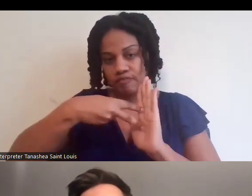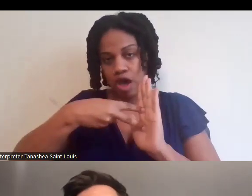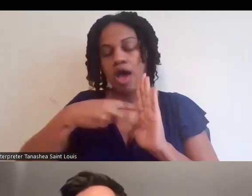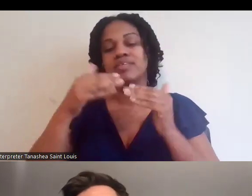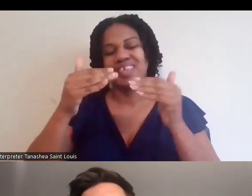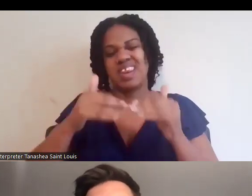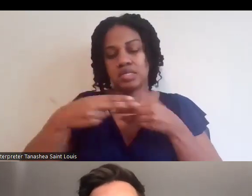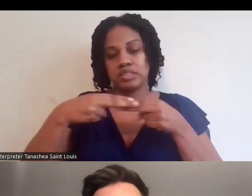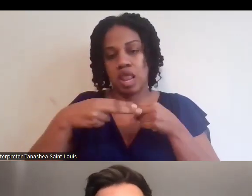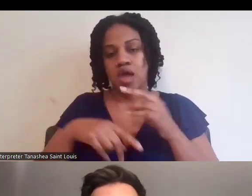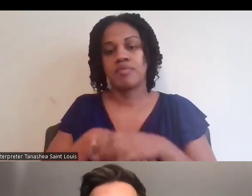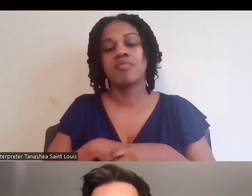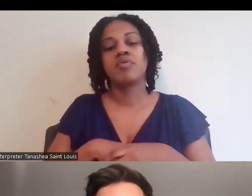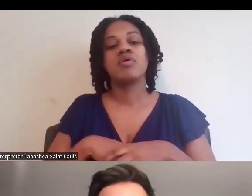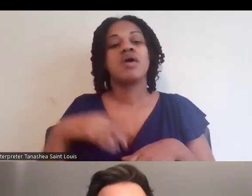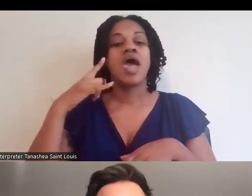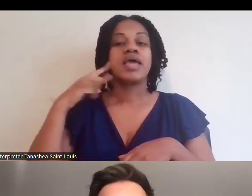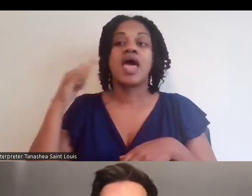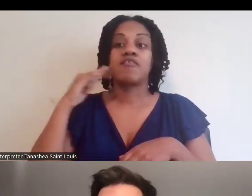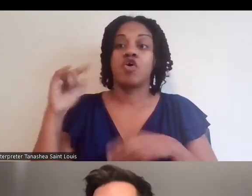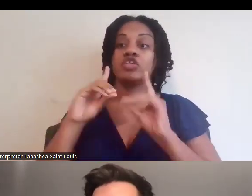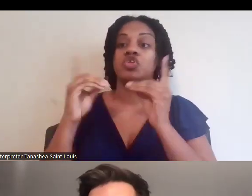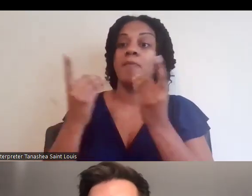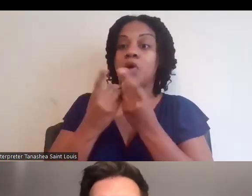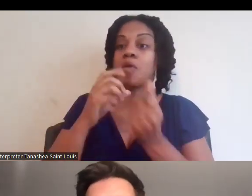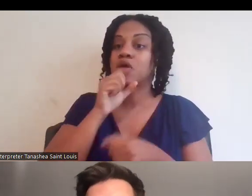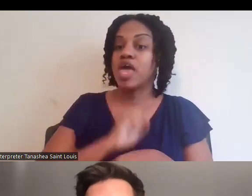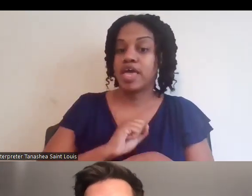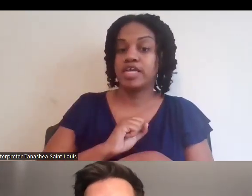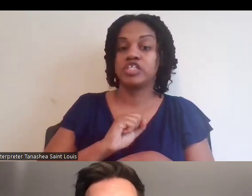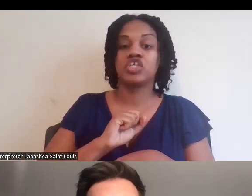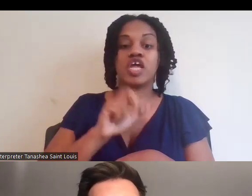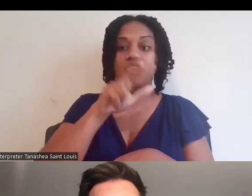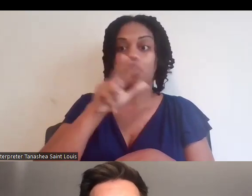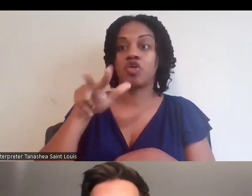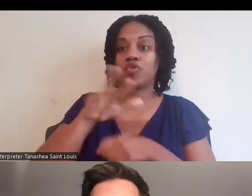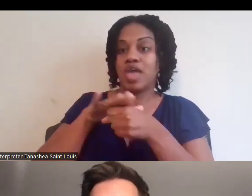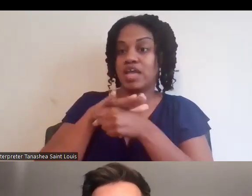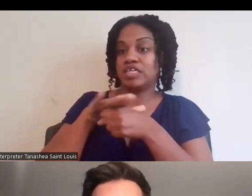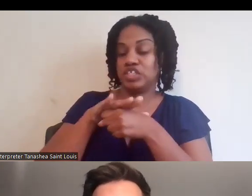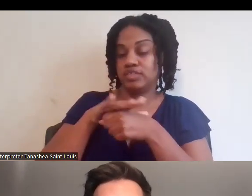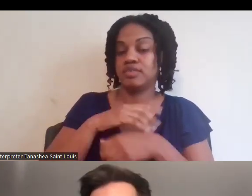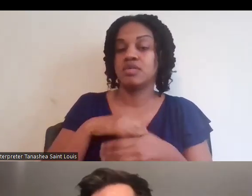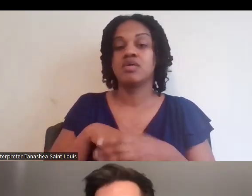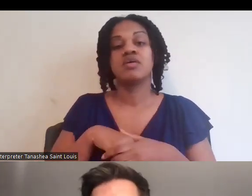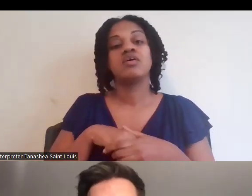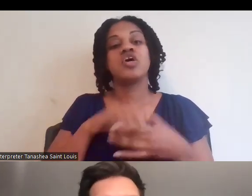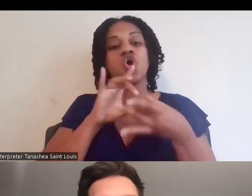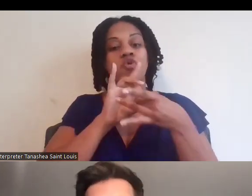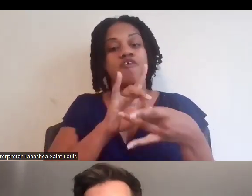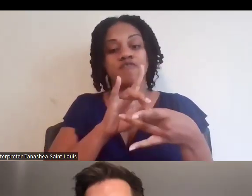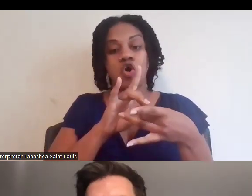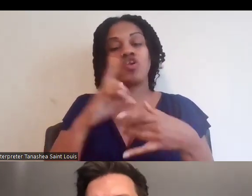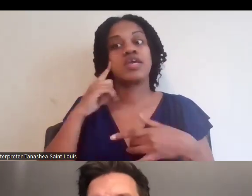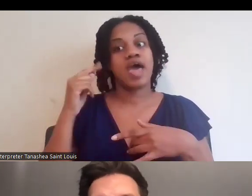please, is the California Department of Aging and the 33 area agencies on aging. And so we refer to the California Aging Network